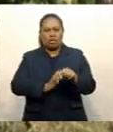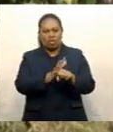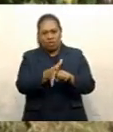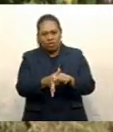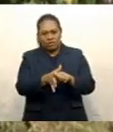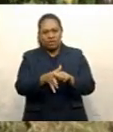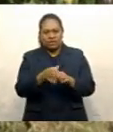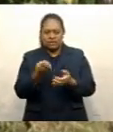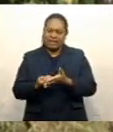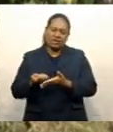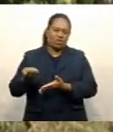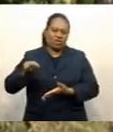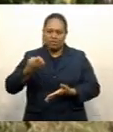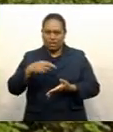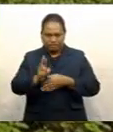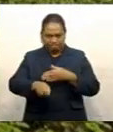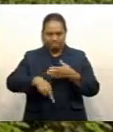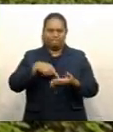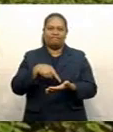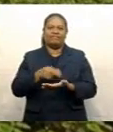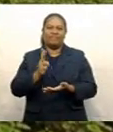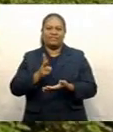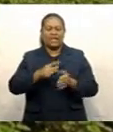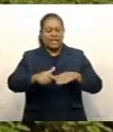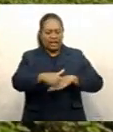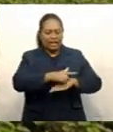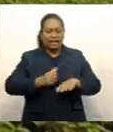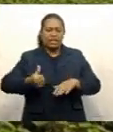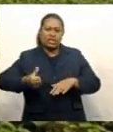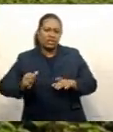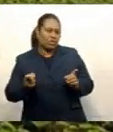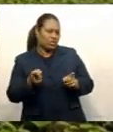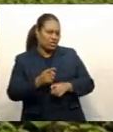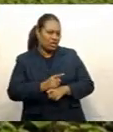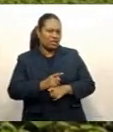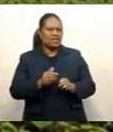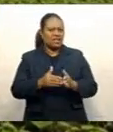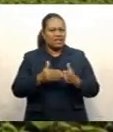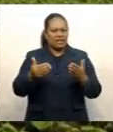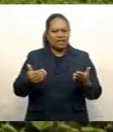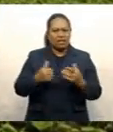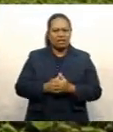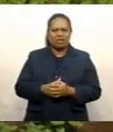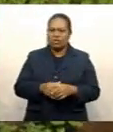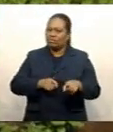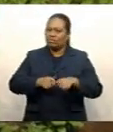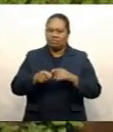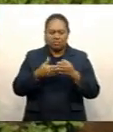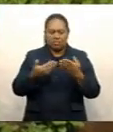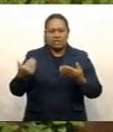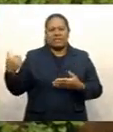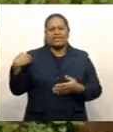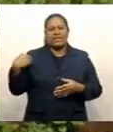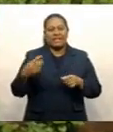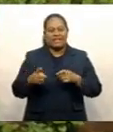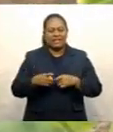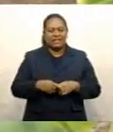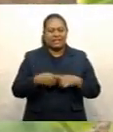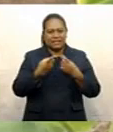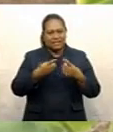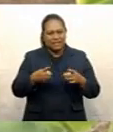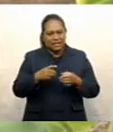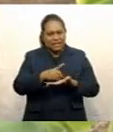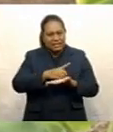economic recovery. He says today, land use change is the primary driver for emerging infectious diseases, and the